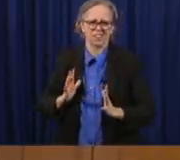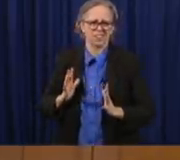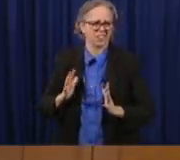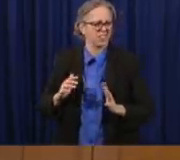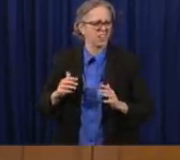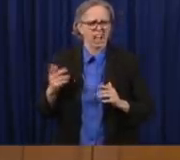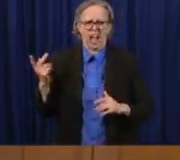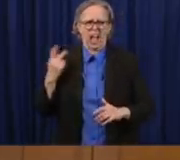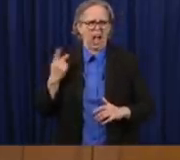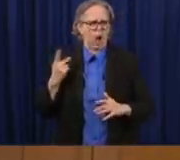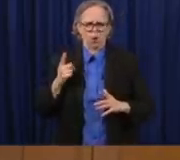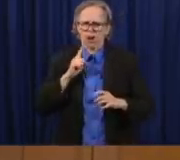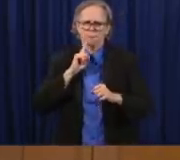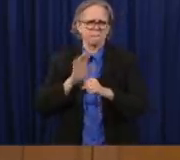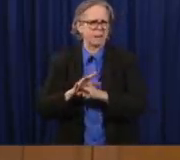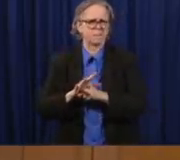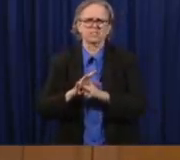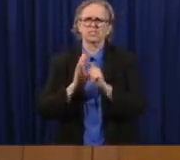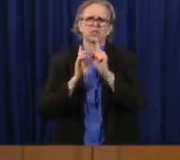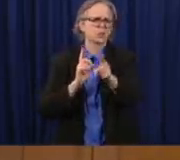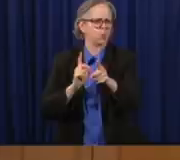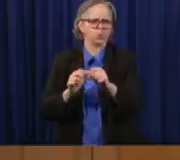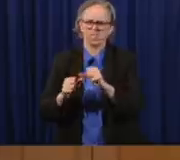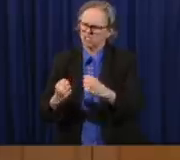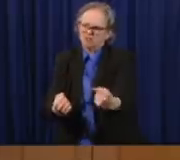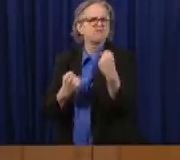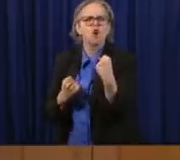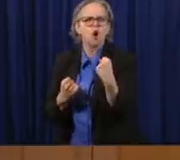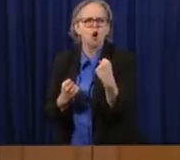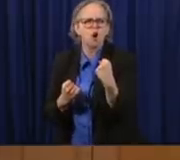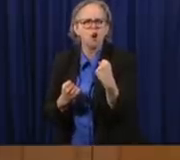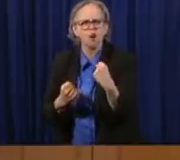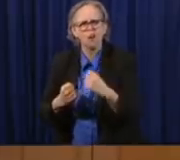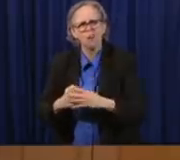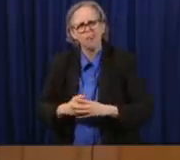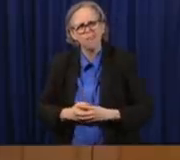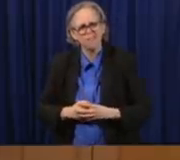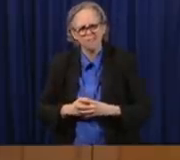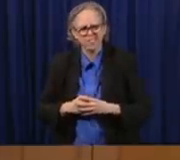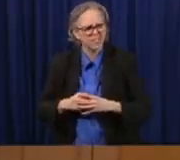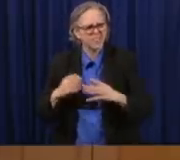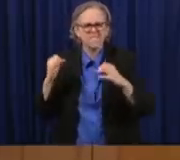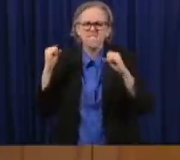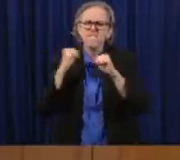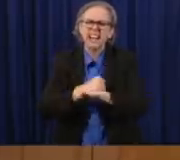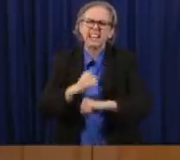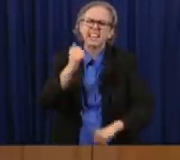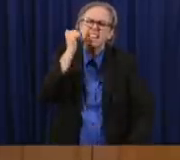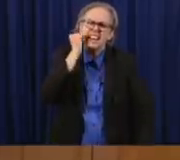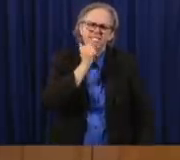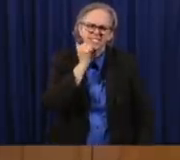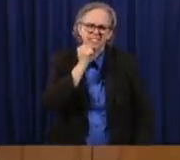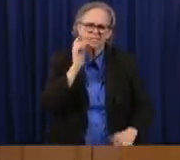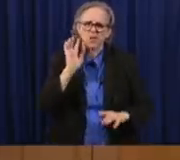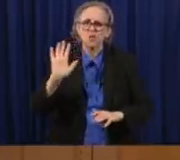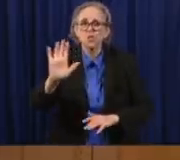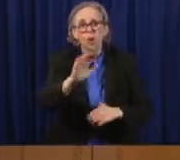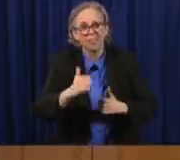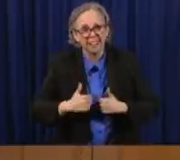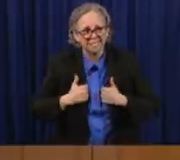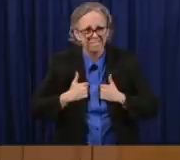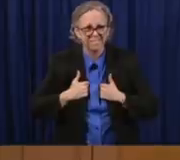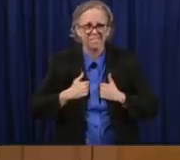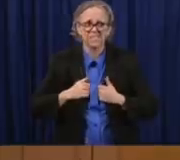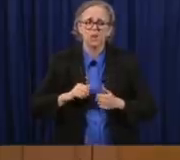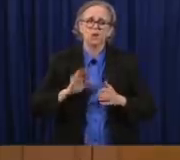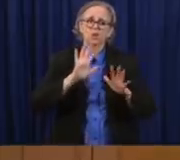remains very, very strong. We're fighting every day for both your lives and your well-being and your